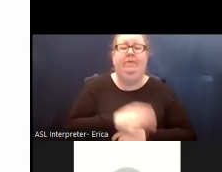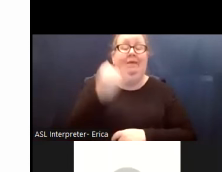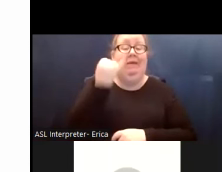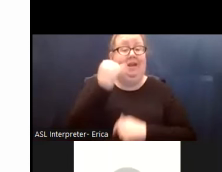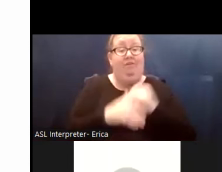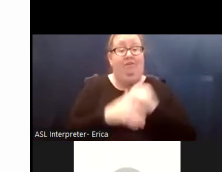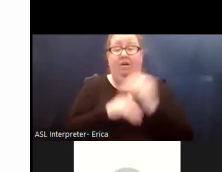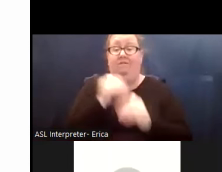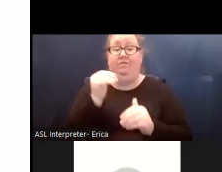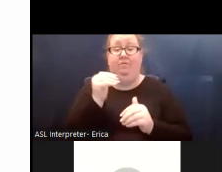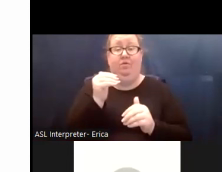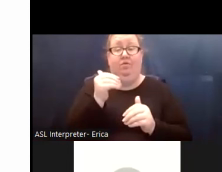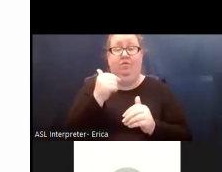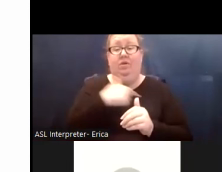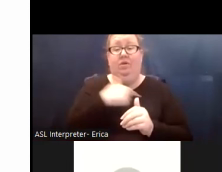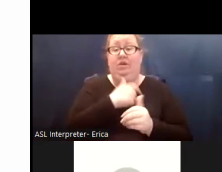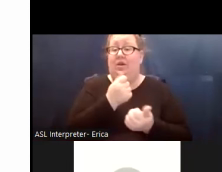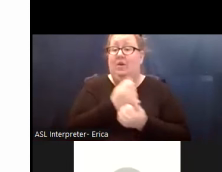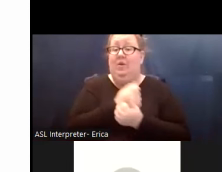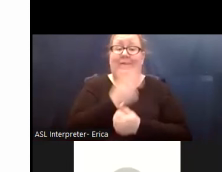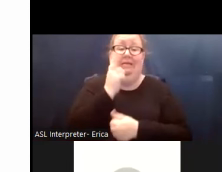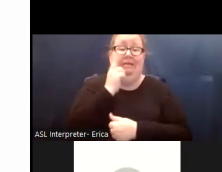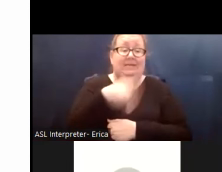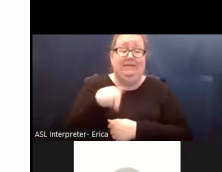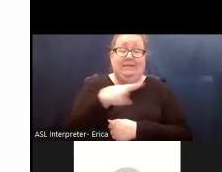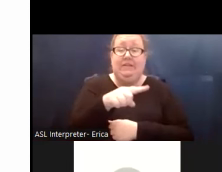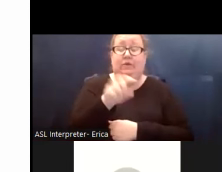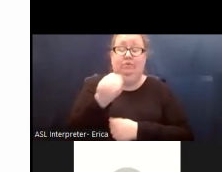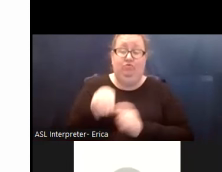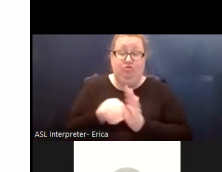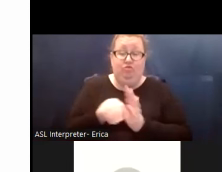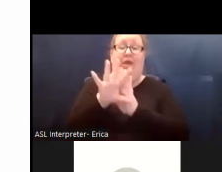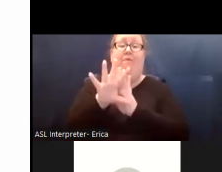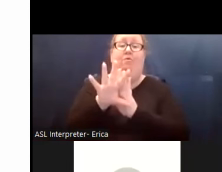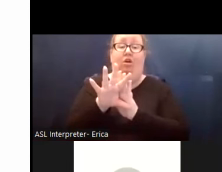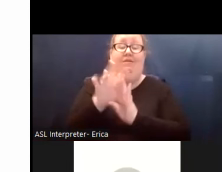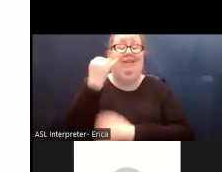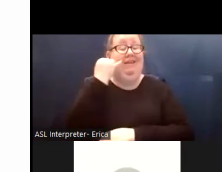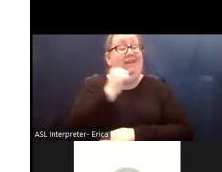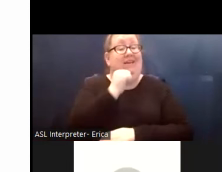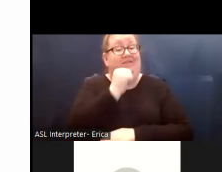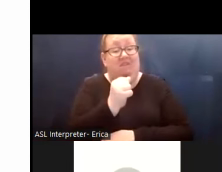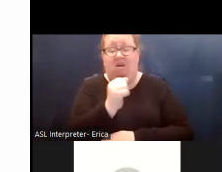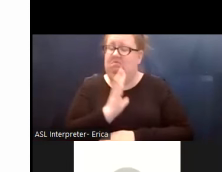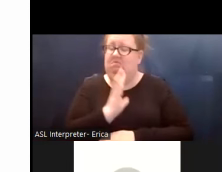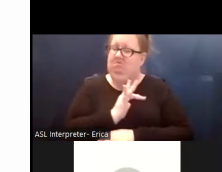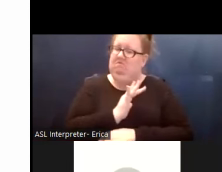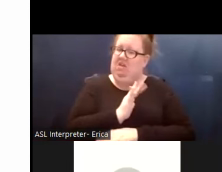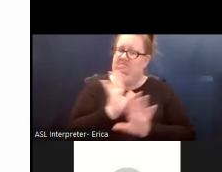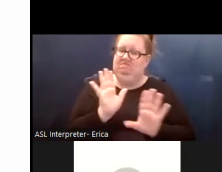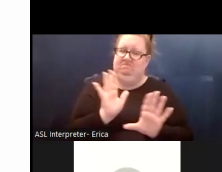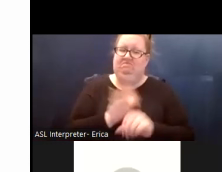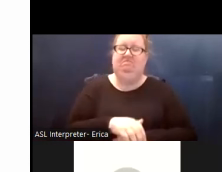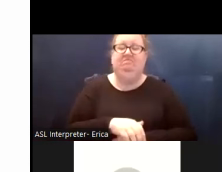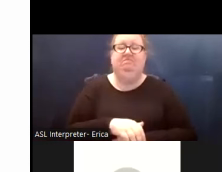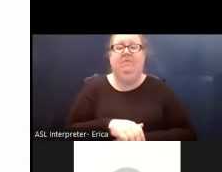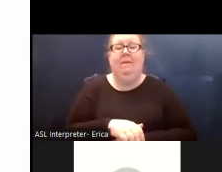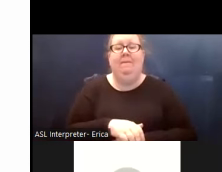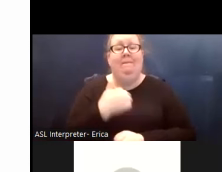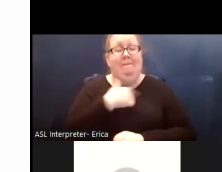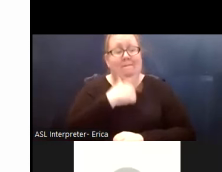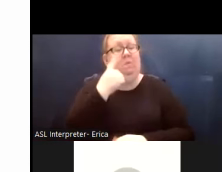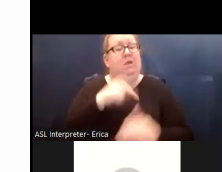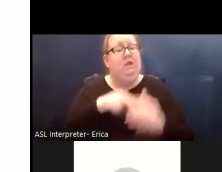you, so feel free to turn your camera on. If not, that's okay. And we look